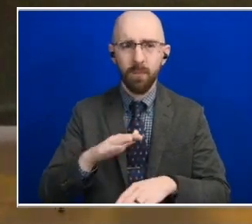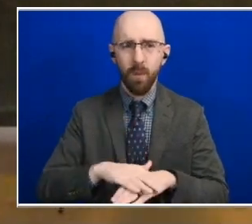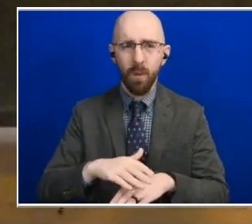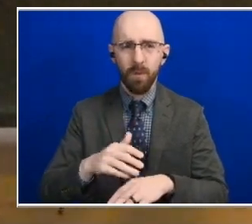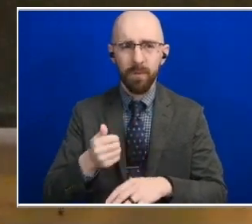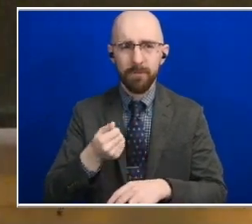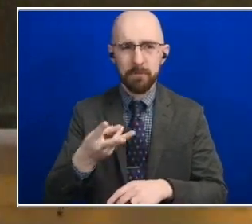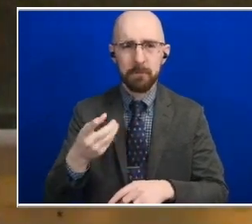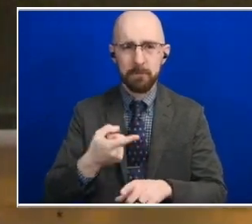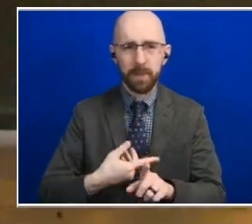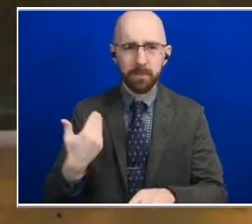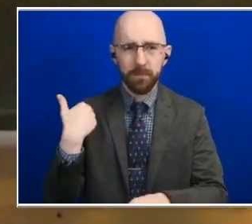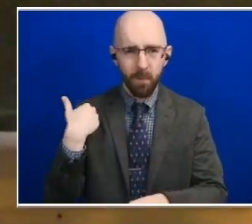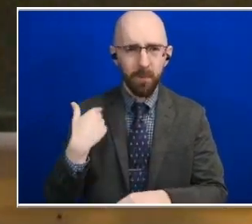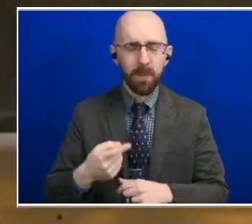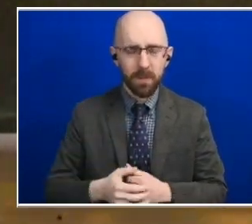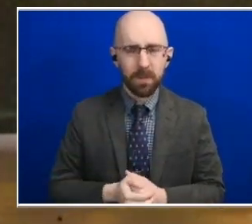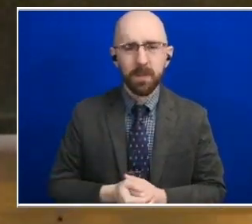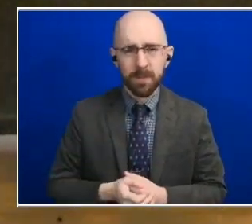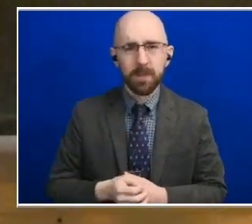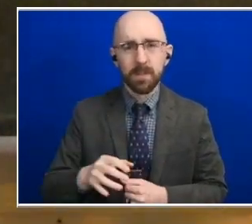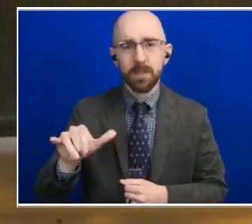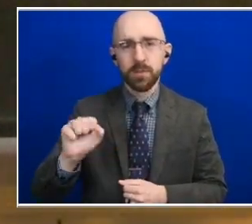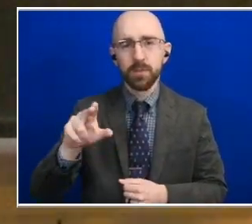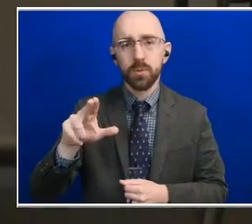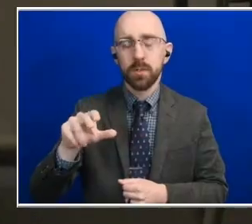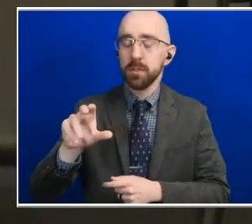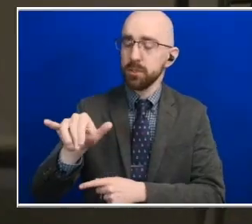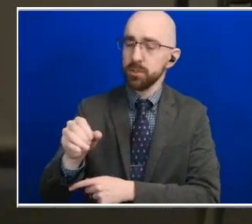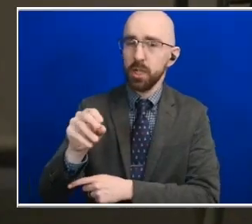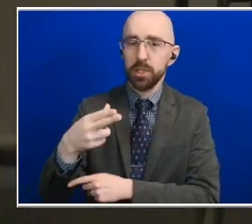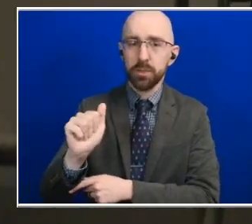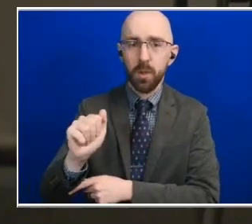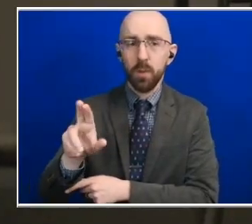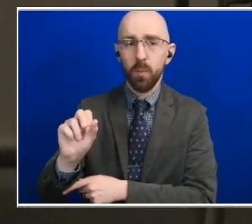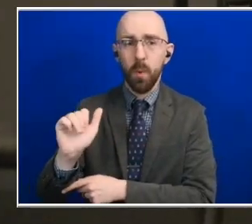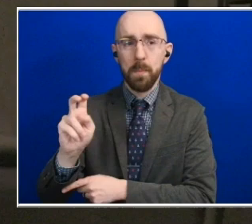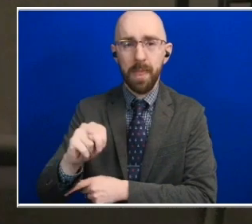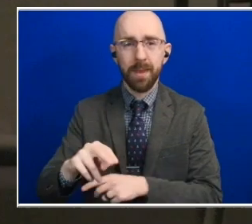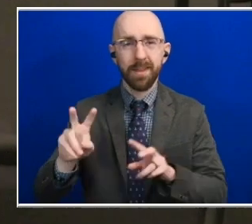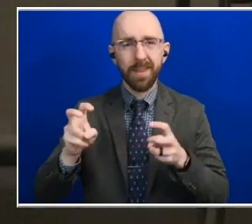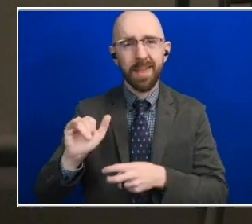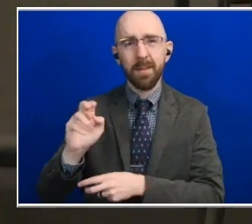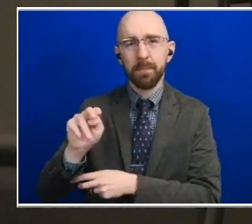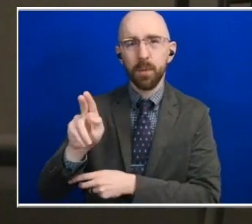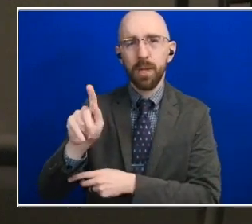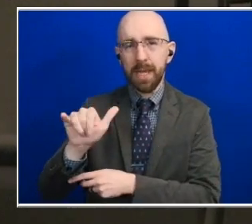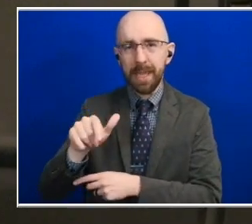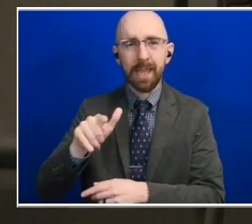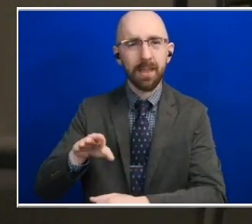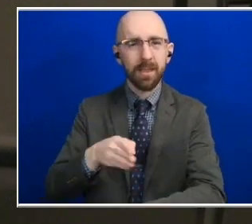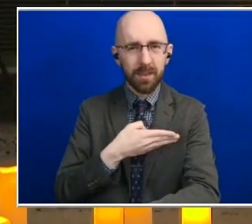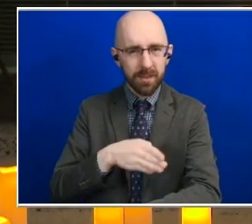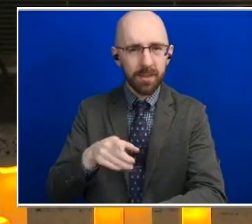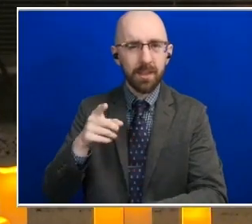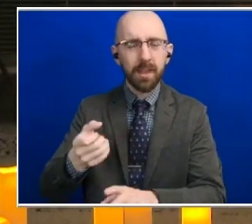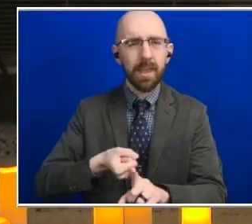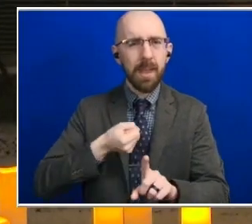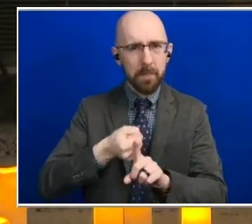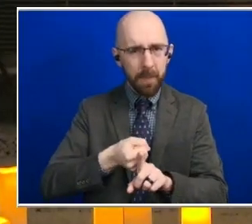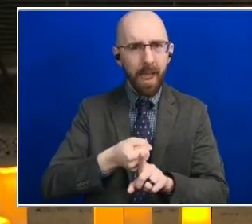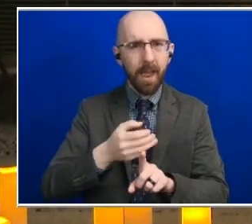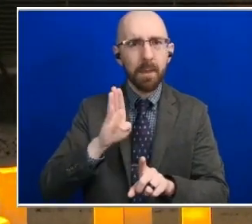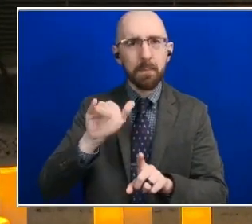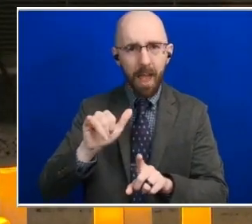a moment. Joshua Roman's album, Immunity, was inspired by the severe impacts long COVID has had on